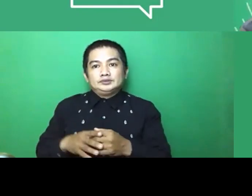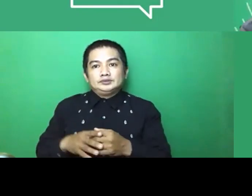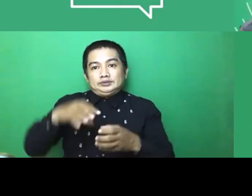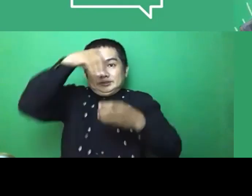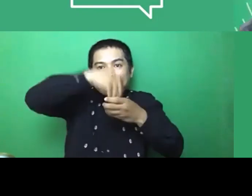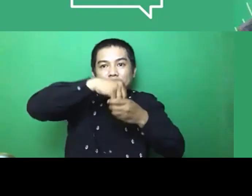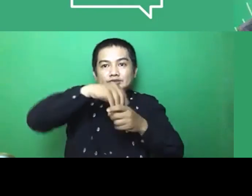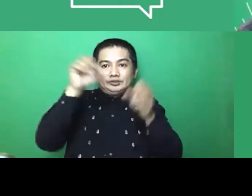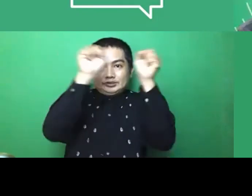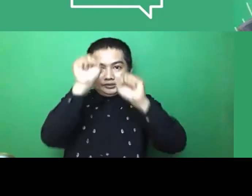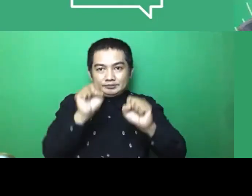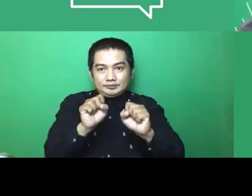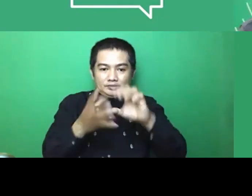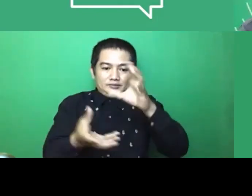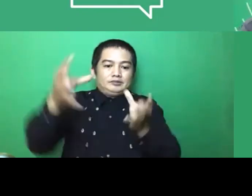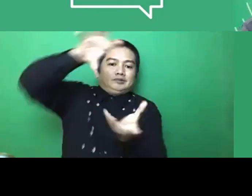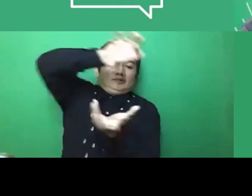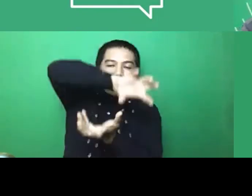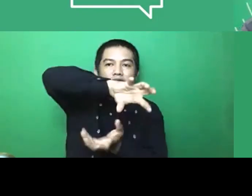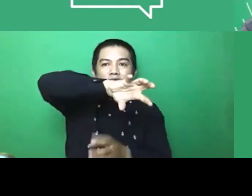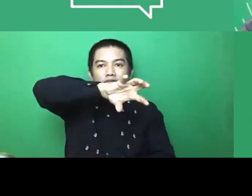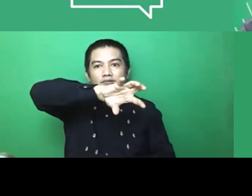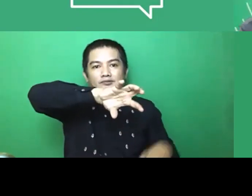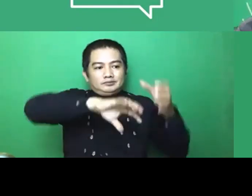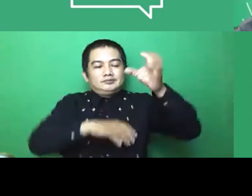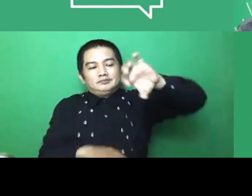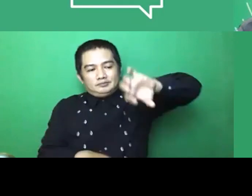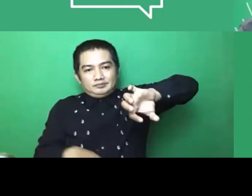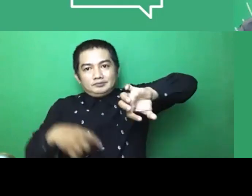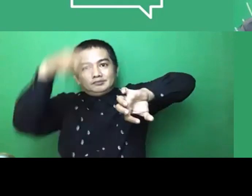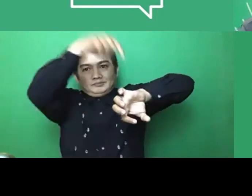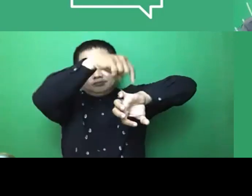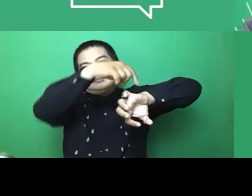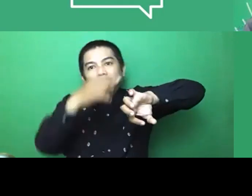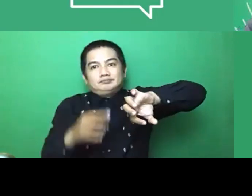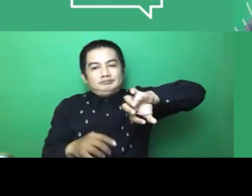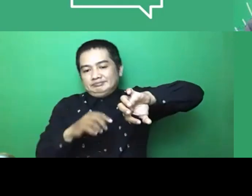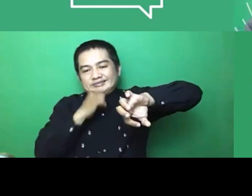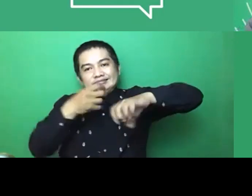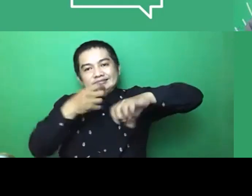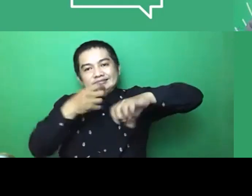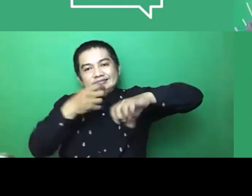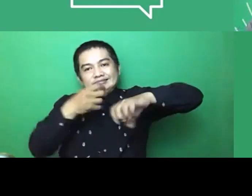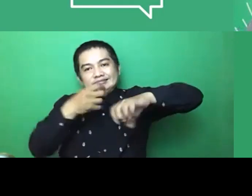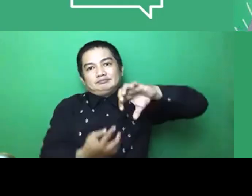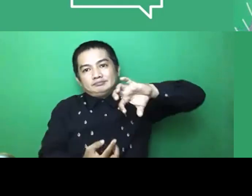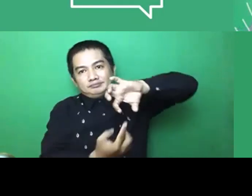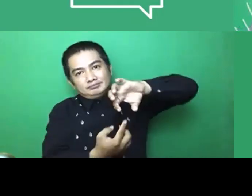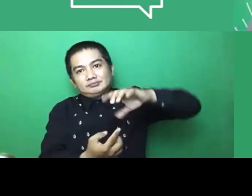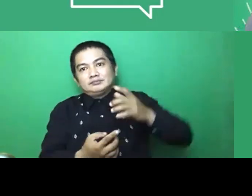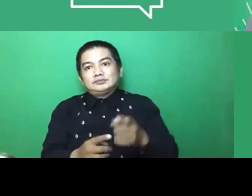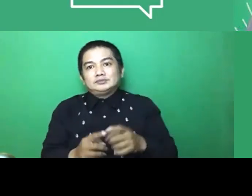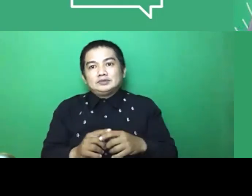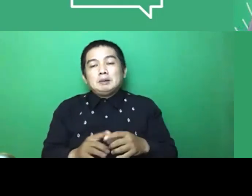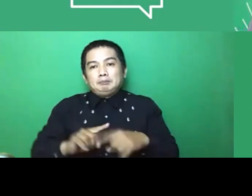if this cup was upside down, right? I can't do the interior from the top. But a 3D printer, because it's printing it by layers,